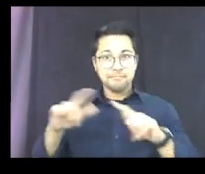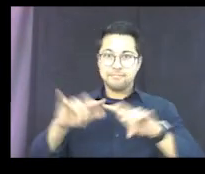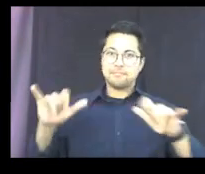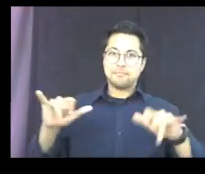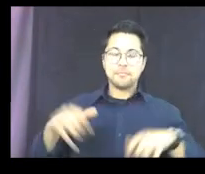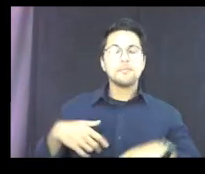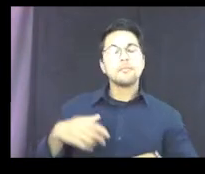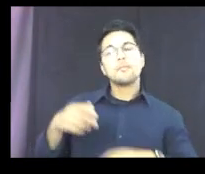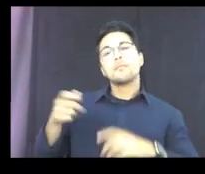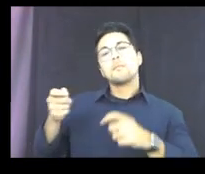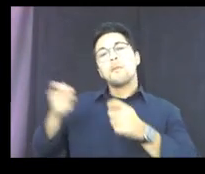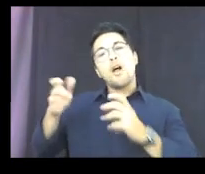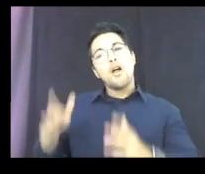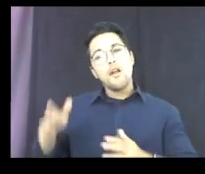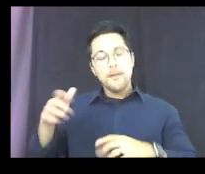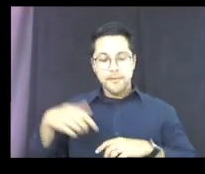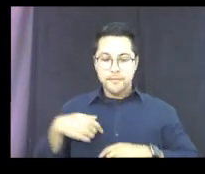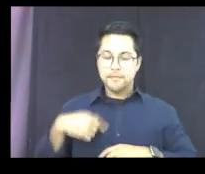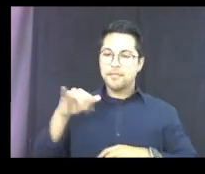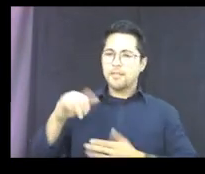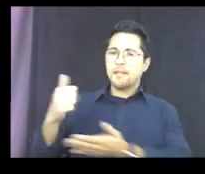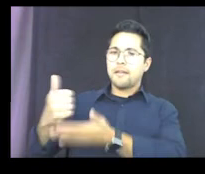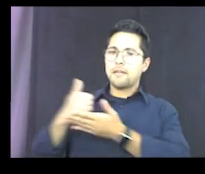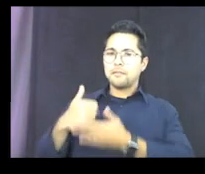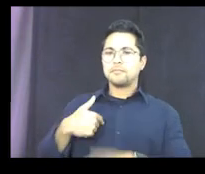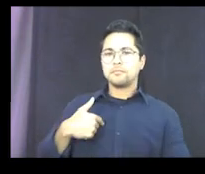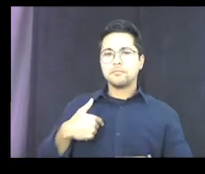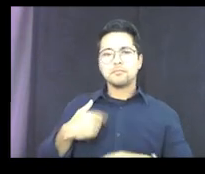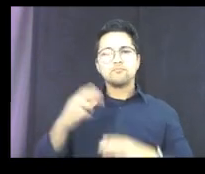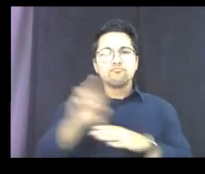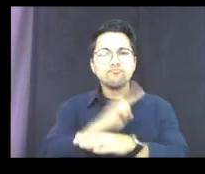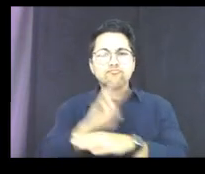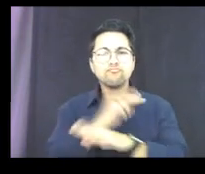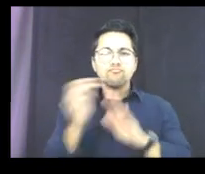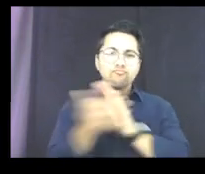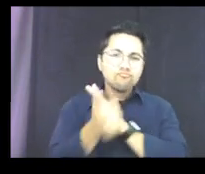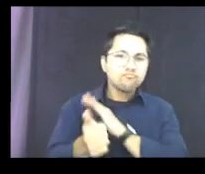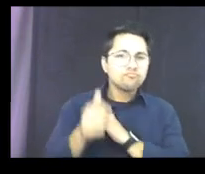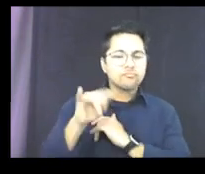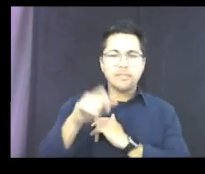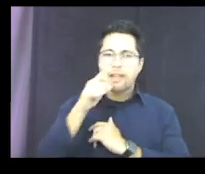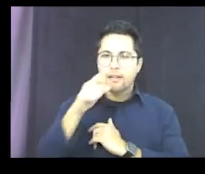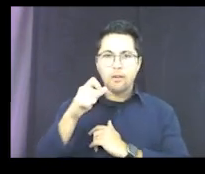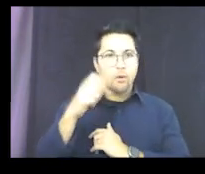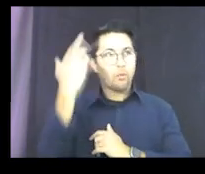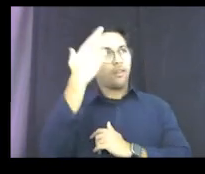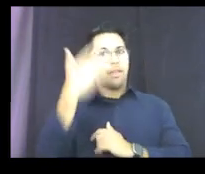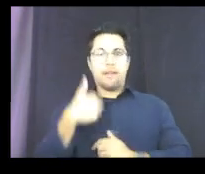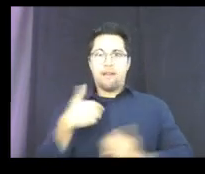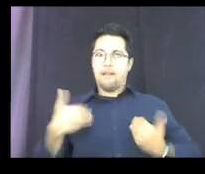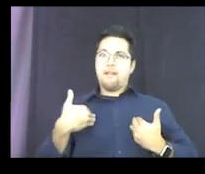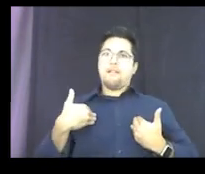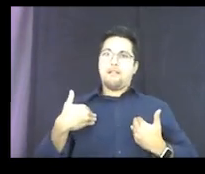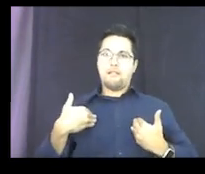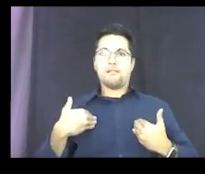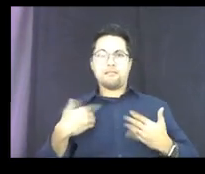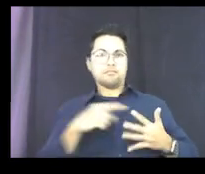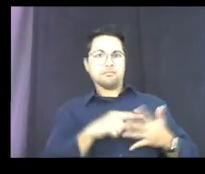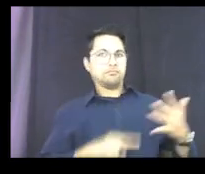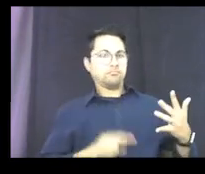being a moderator, it helps me to use talents that I don't realize that I have.